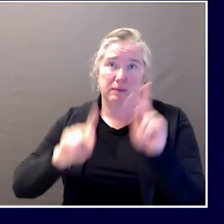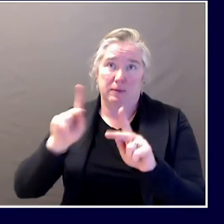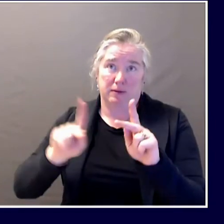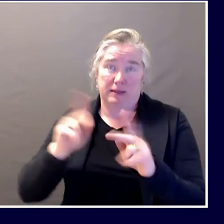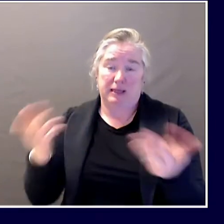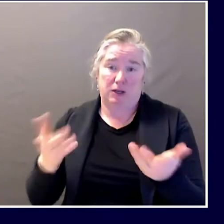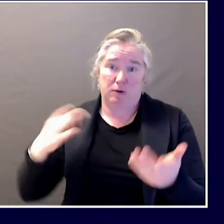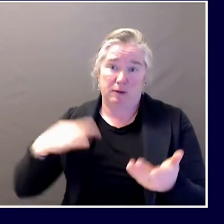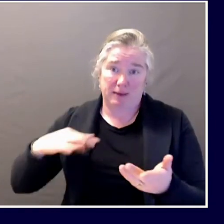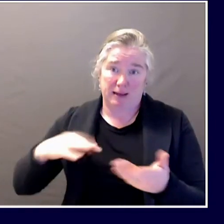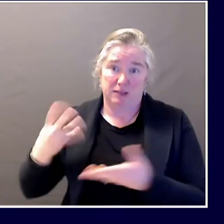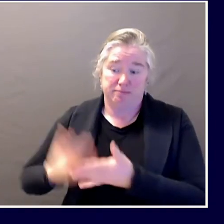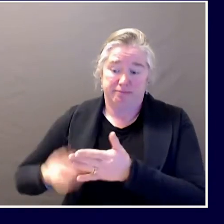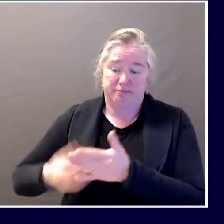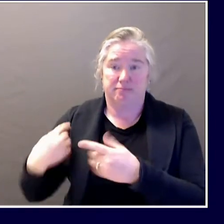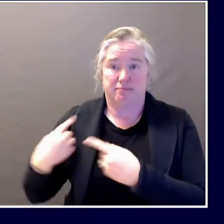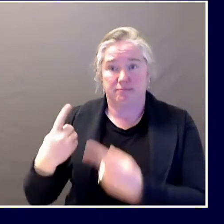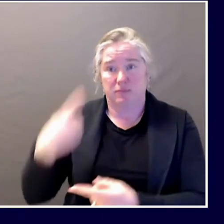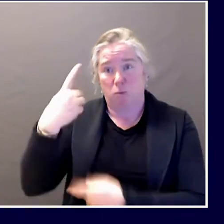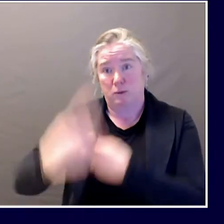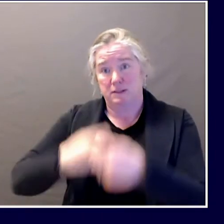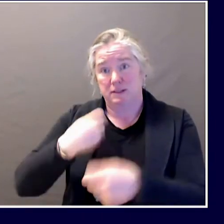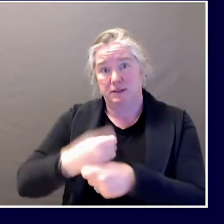have died in the past year.